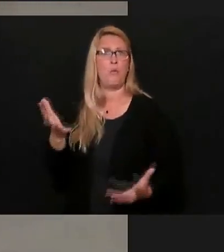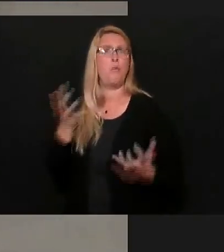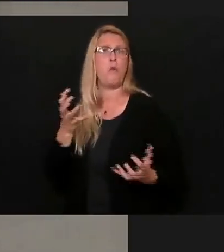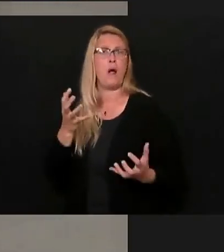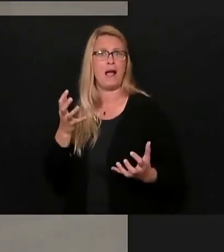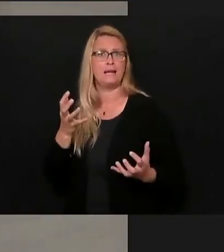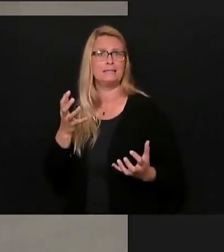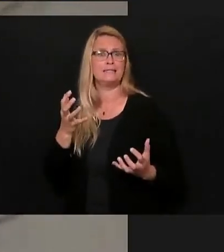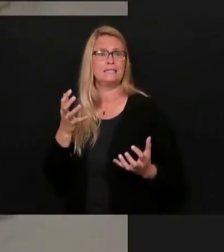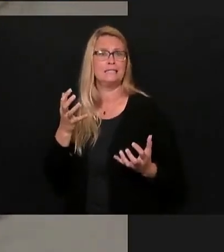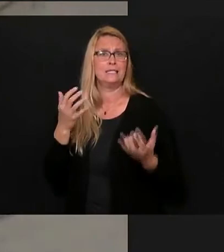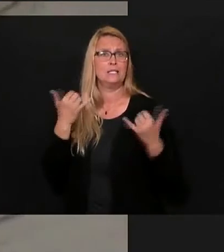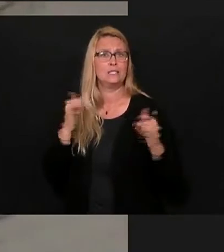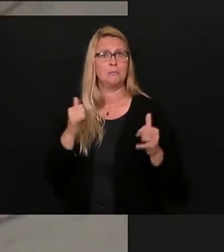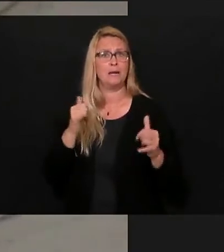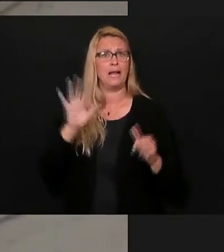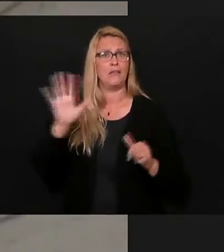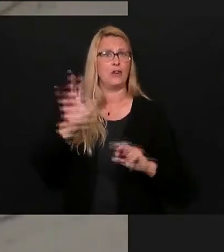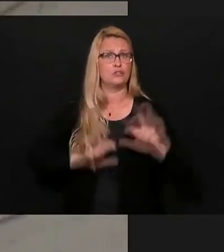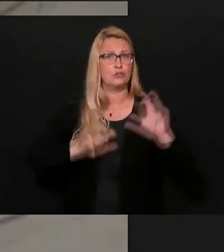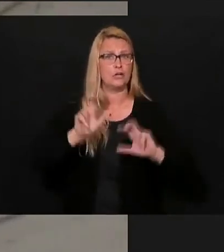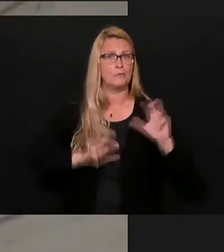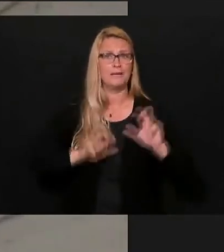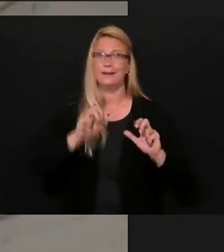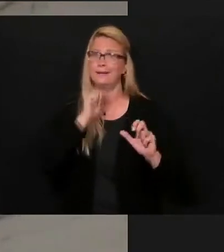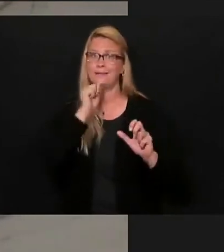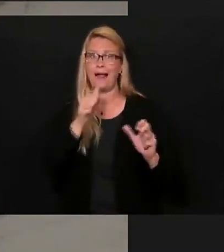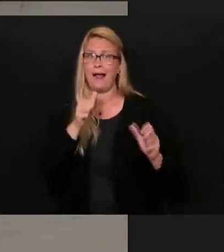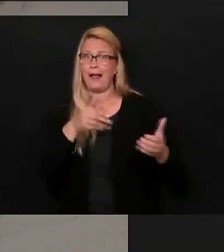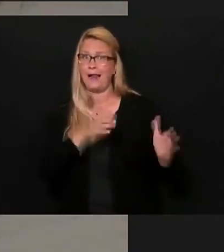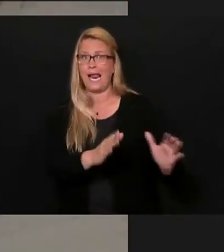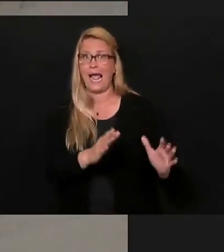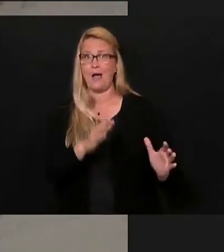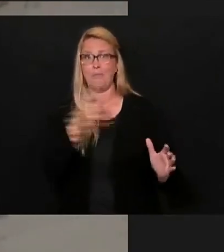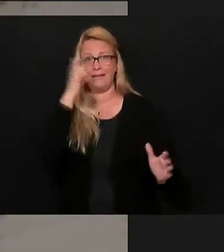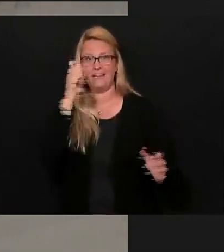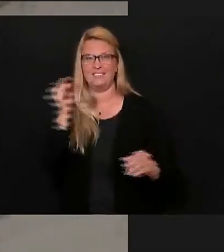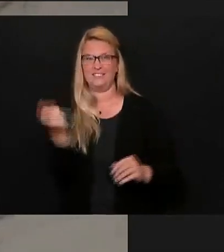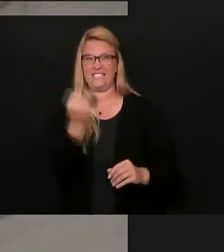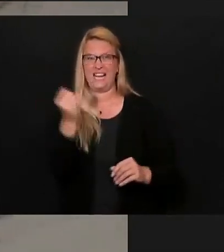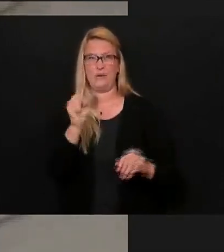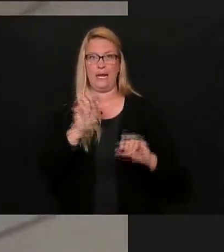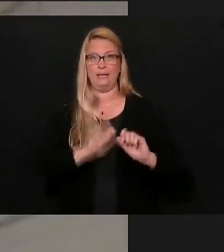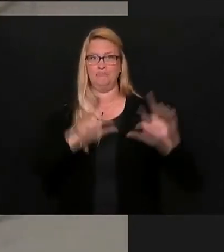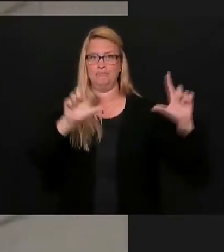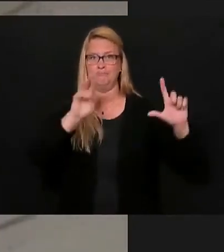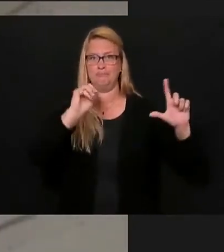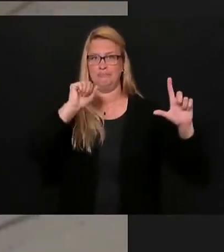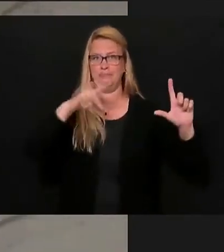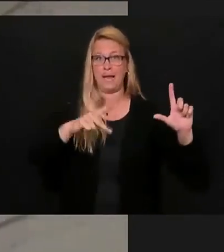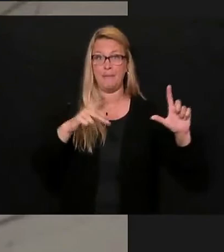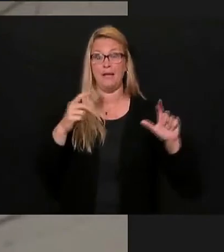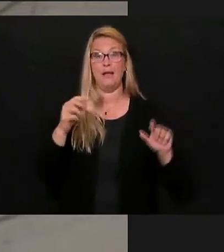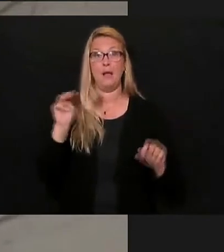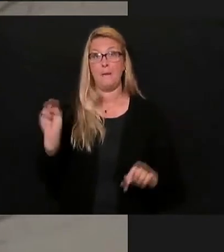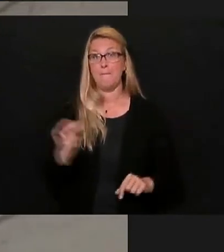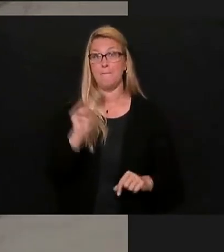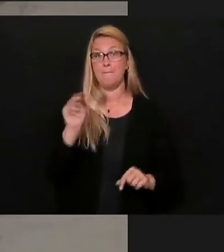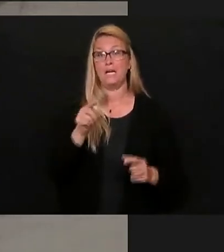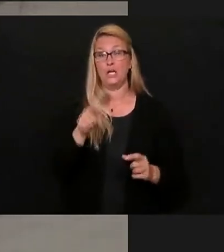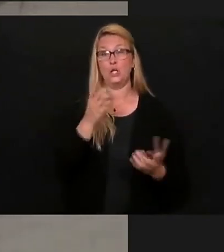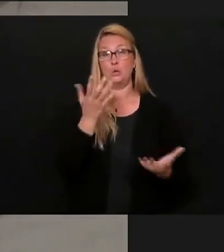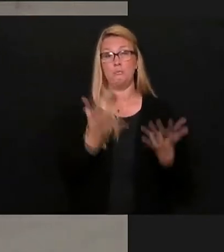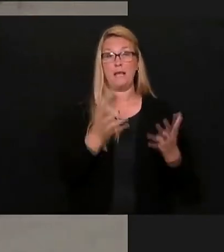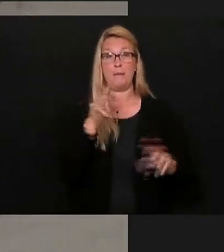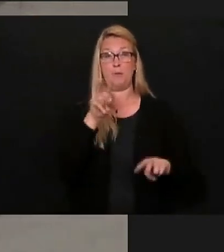take the court despite their county being not allowed to do that from Saturday's map. On Monday, you said that you would make some changes and look into